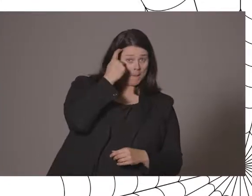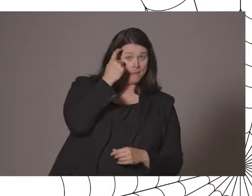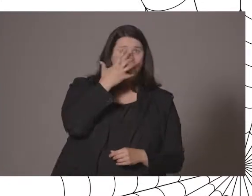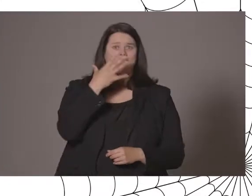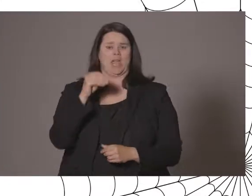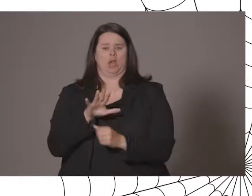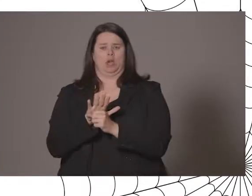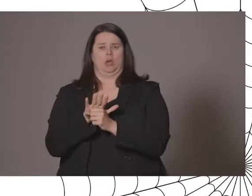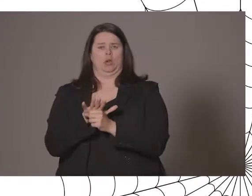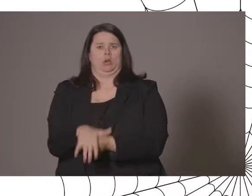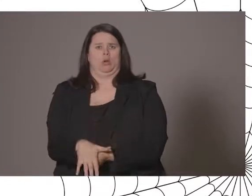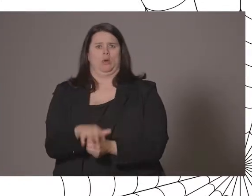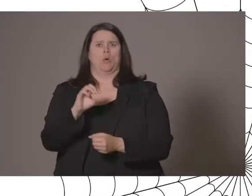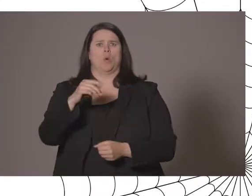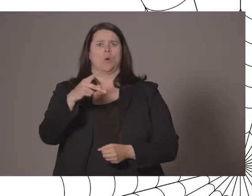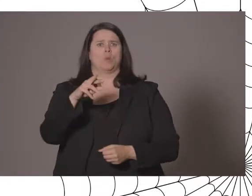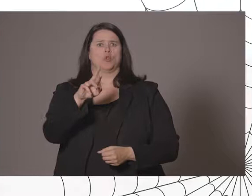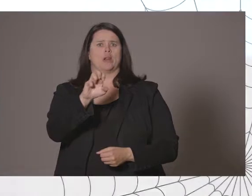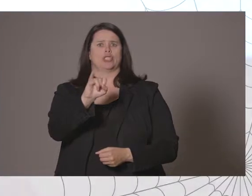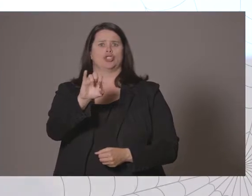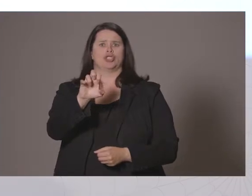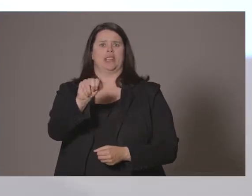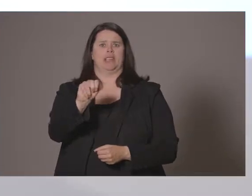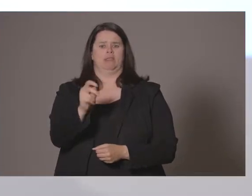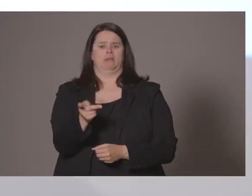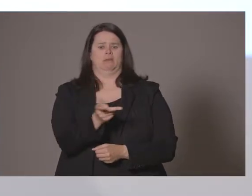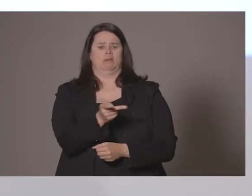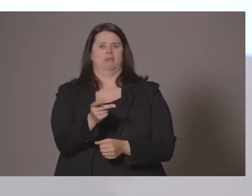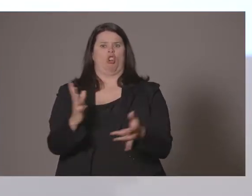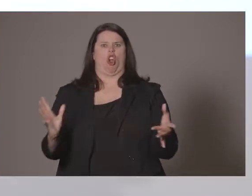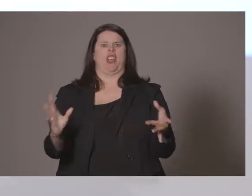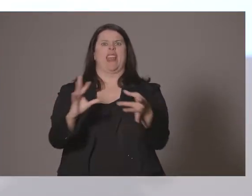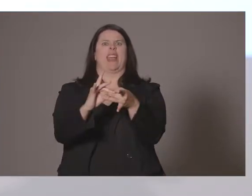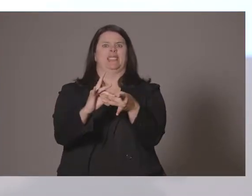And this one might not be super obvious to people, but